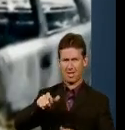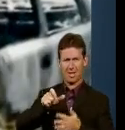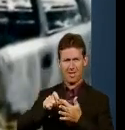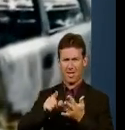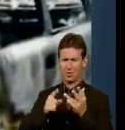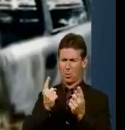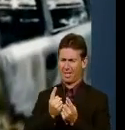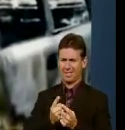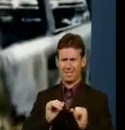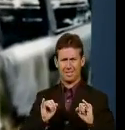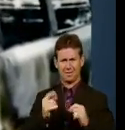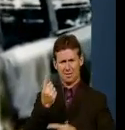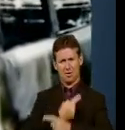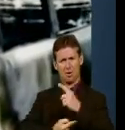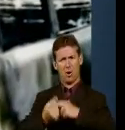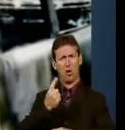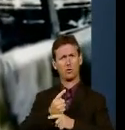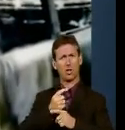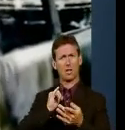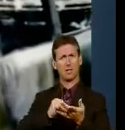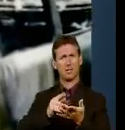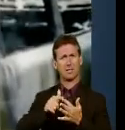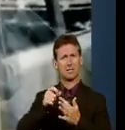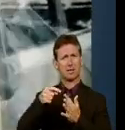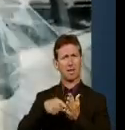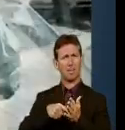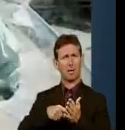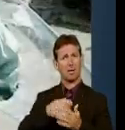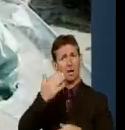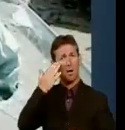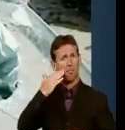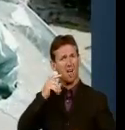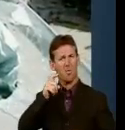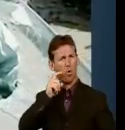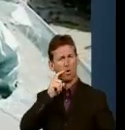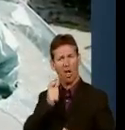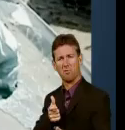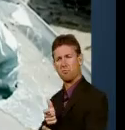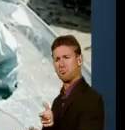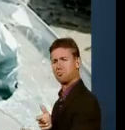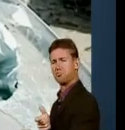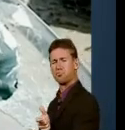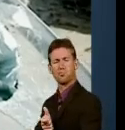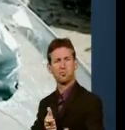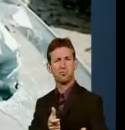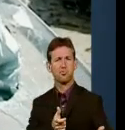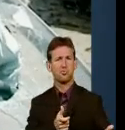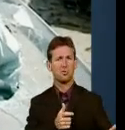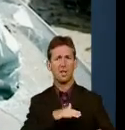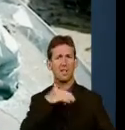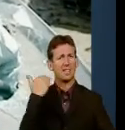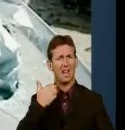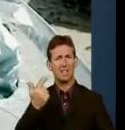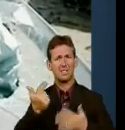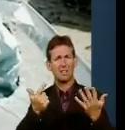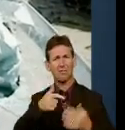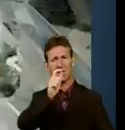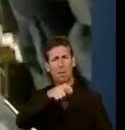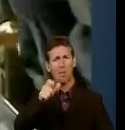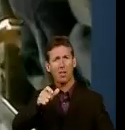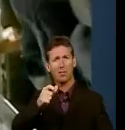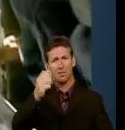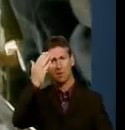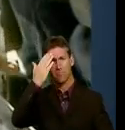In September last year, Blackwater guards fired on a group of people in Baghdad, killing 17, including a mother and